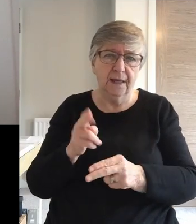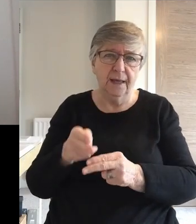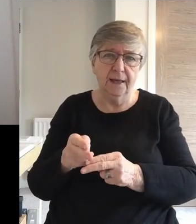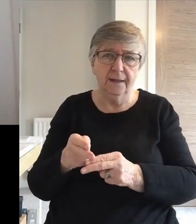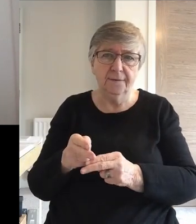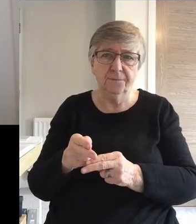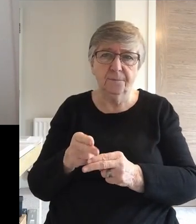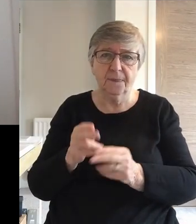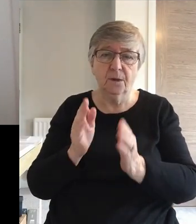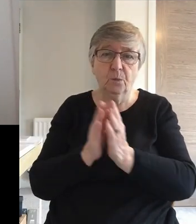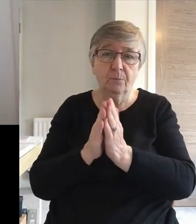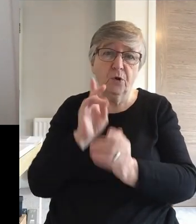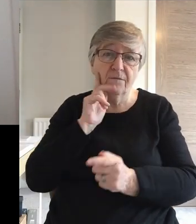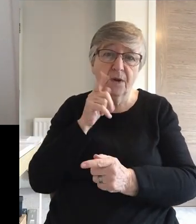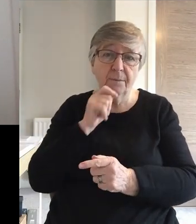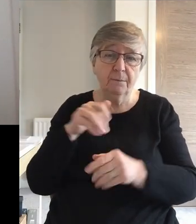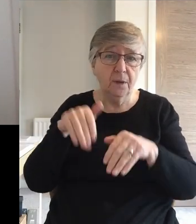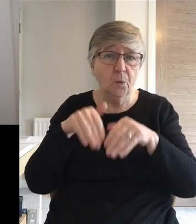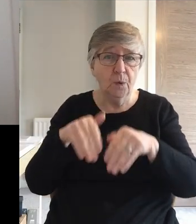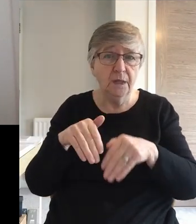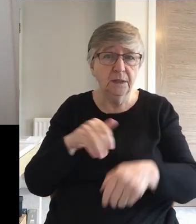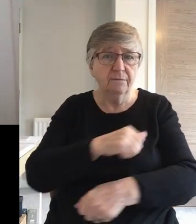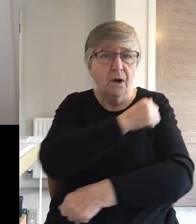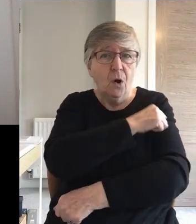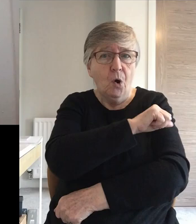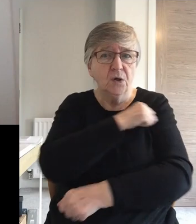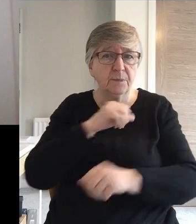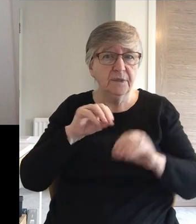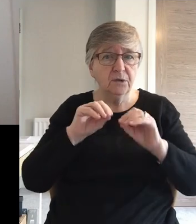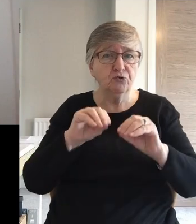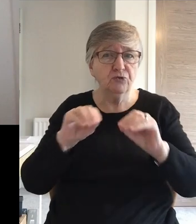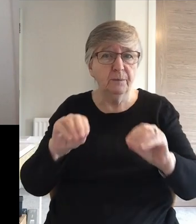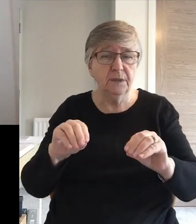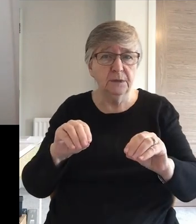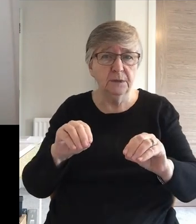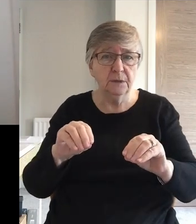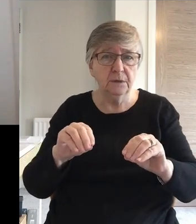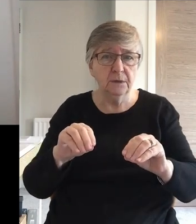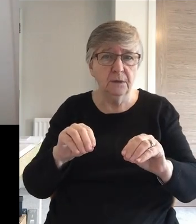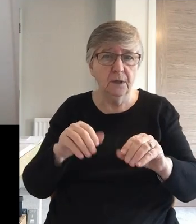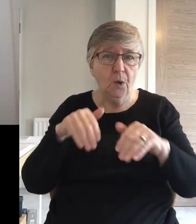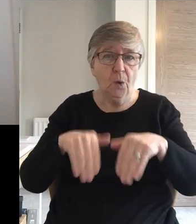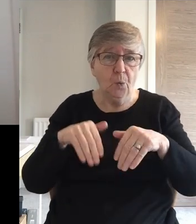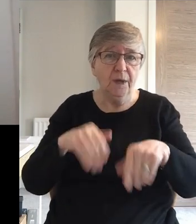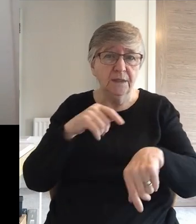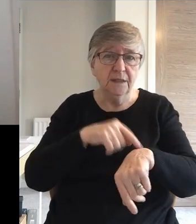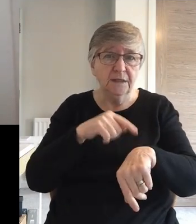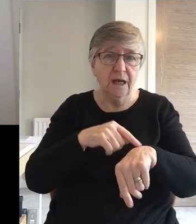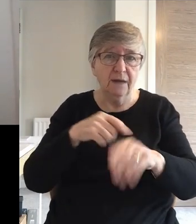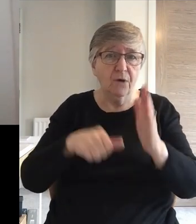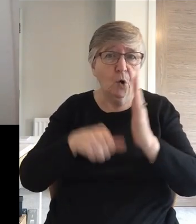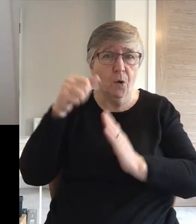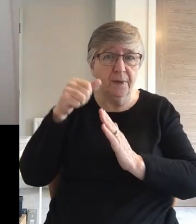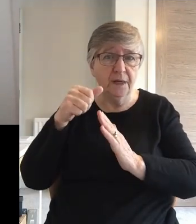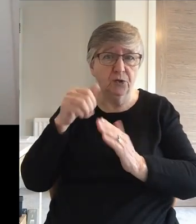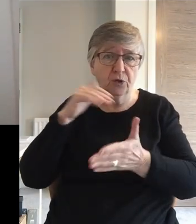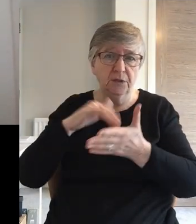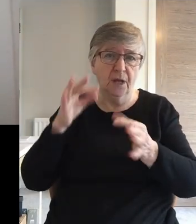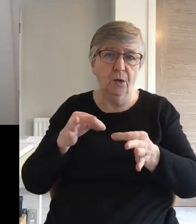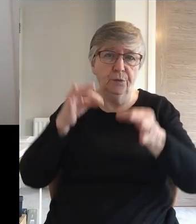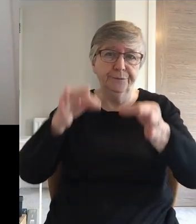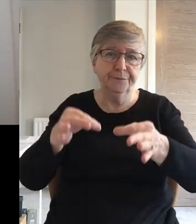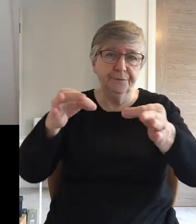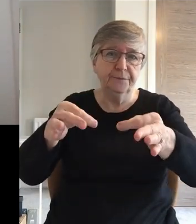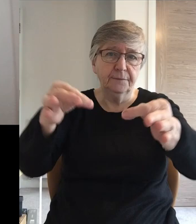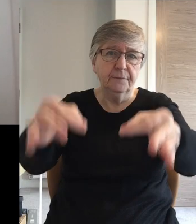We pray for those waiting for medical and hospital treatment, where waiting times for operations or appointments have been extended for